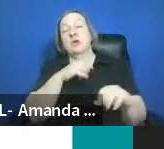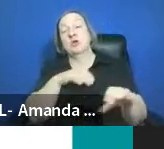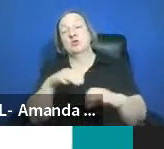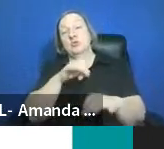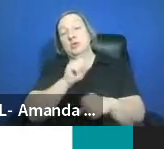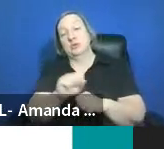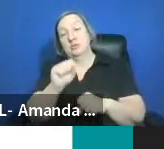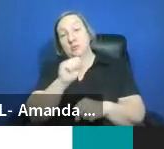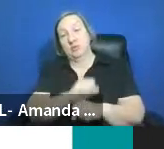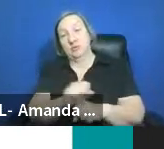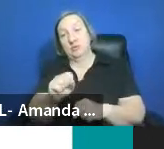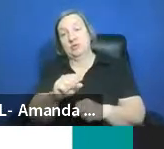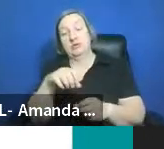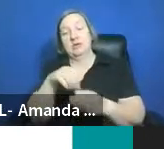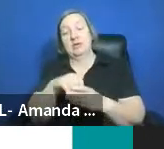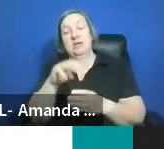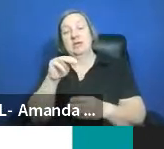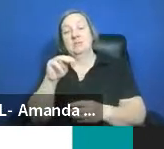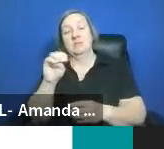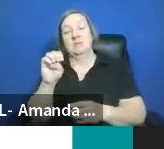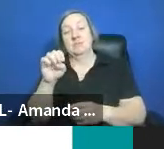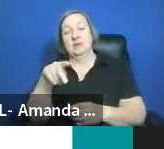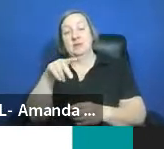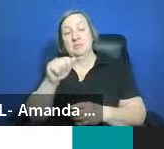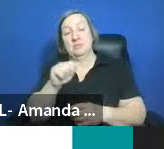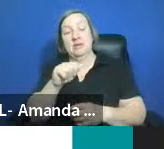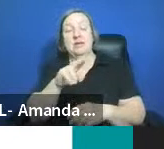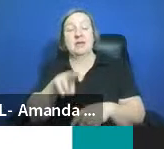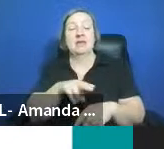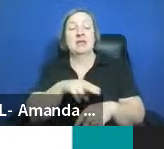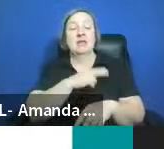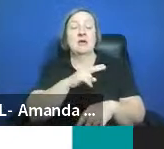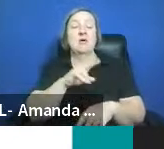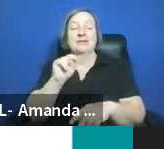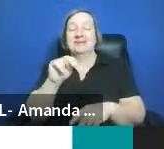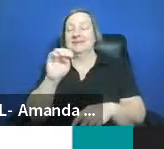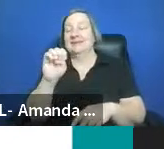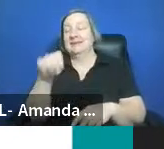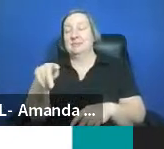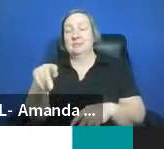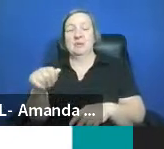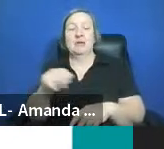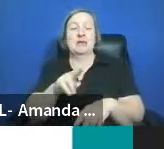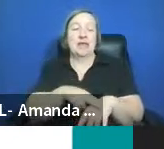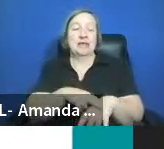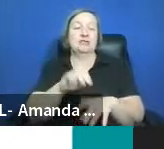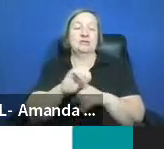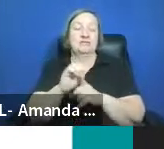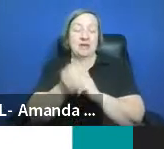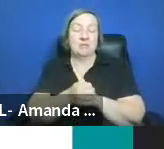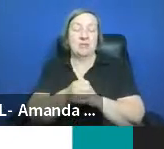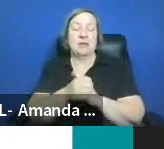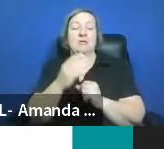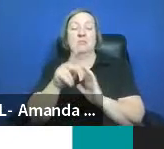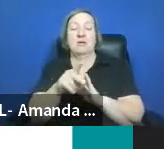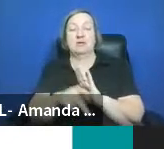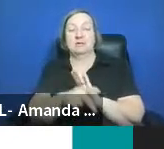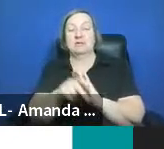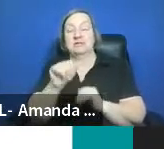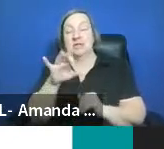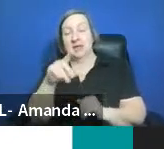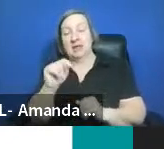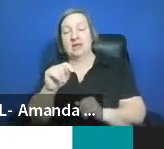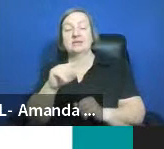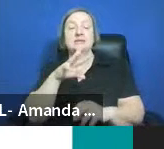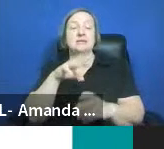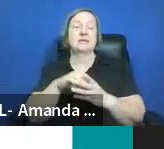the NEPA, or the National Environmental Policy Act, work that leads into that supplemental environmental impact statement